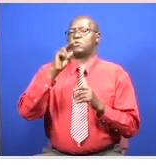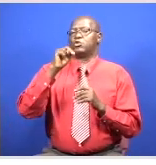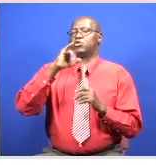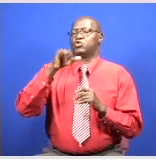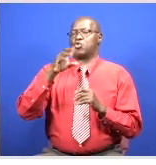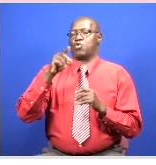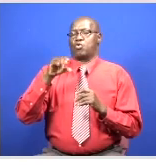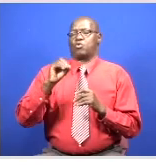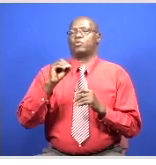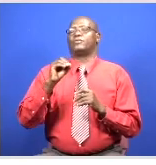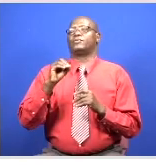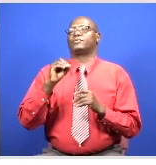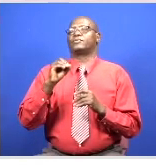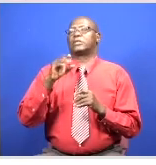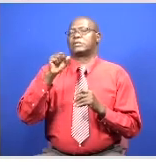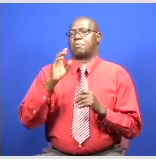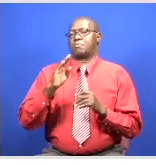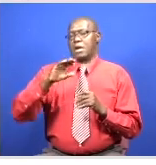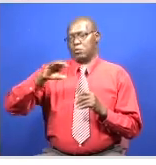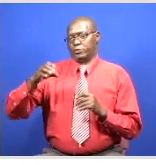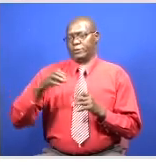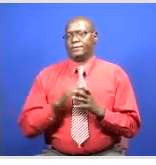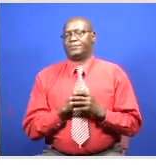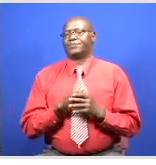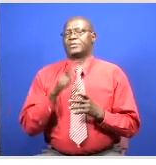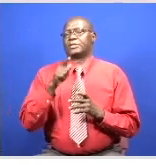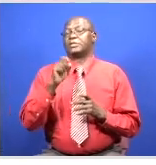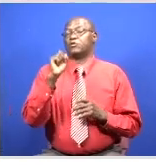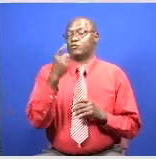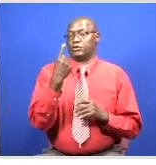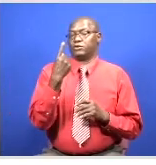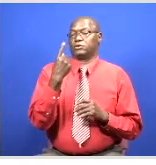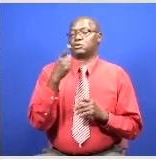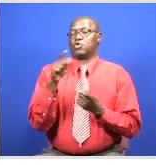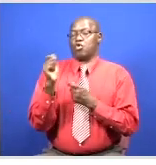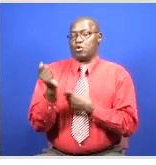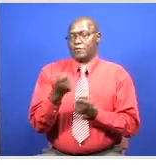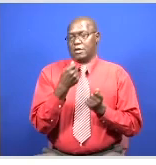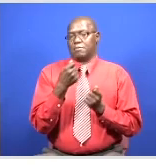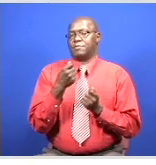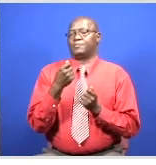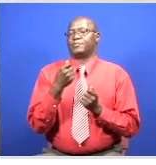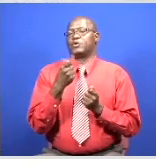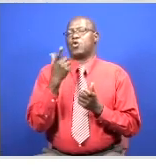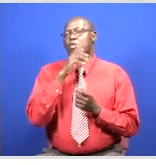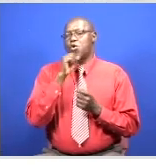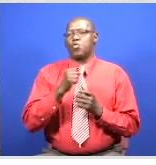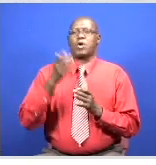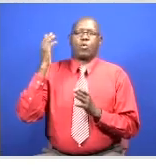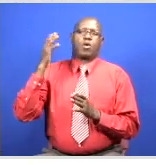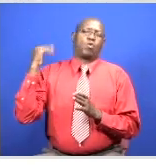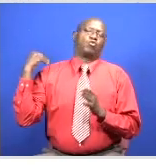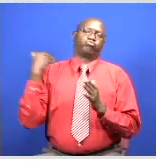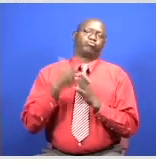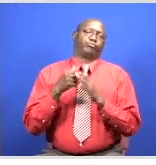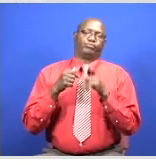County, sub-county. And this is the first golf club, or the oldest golf club